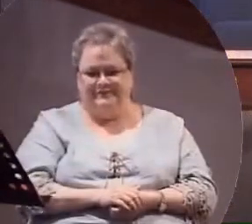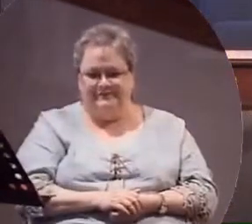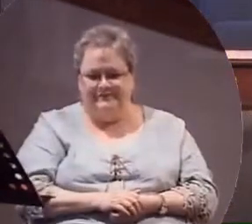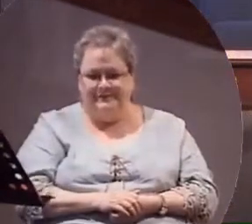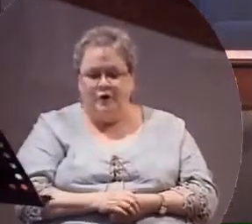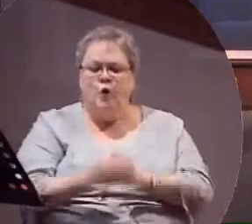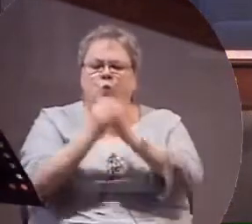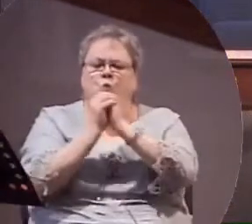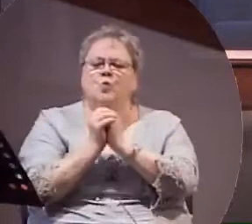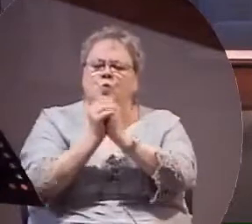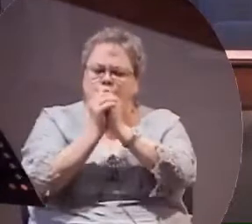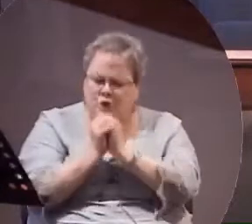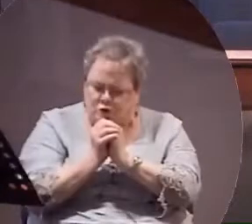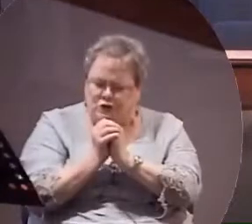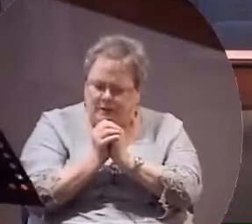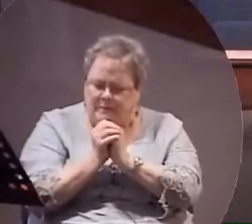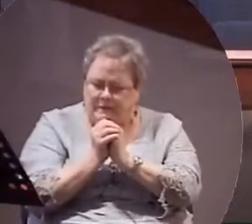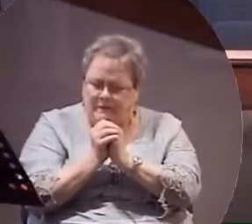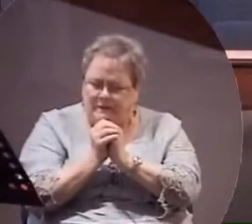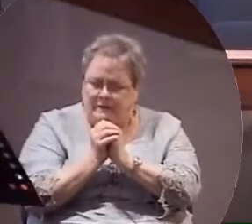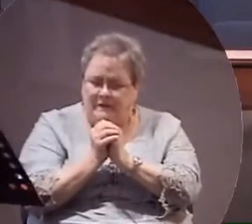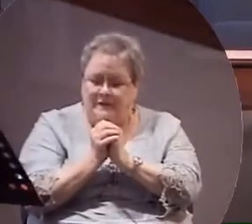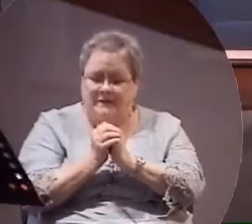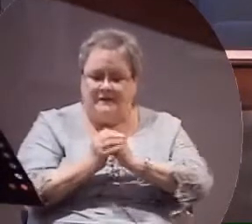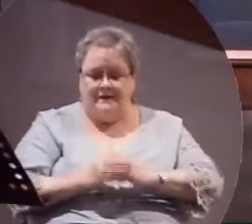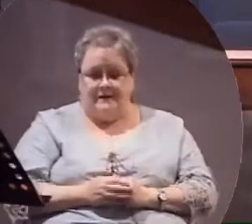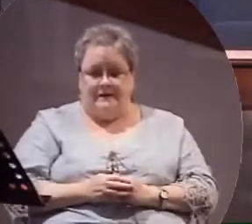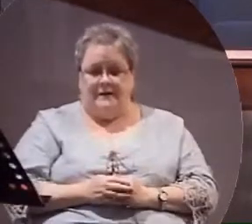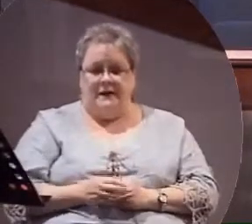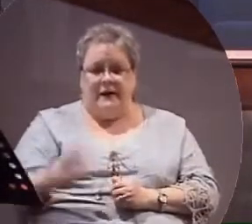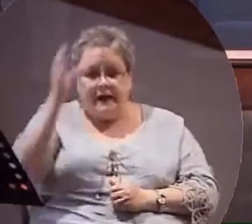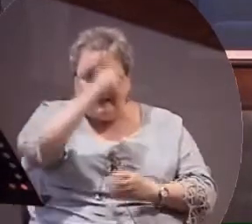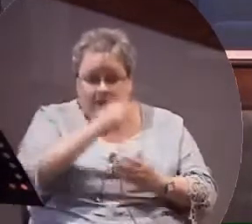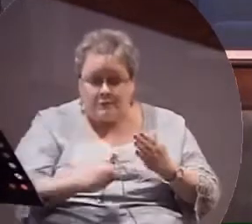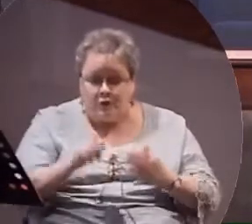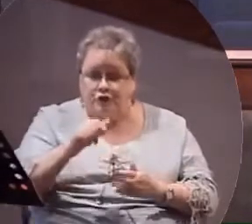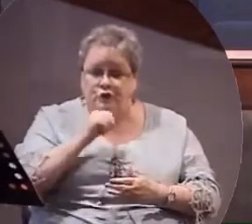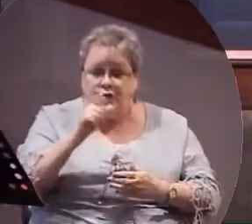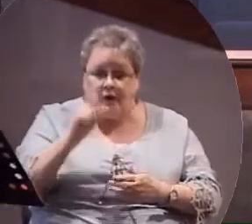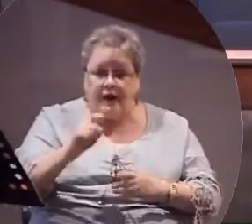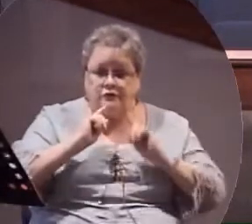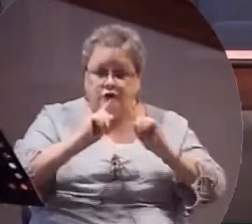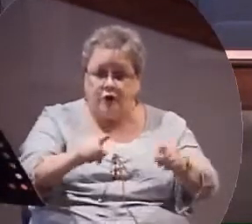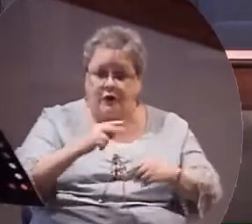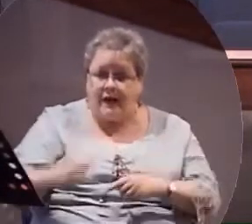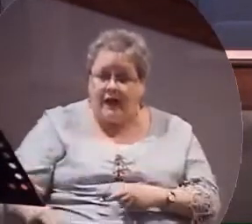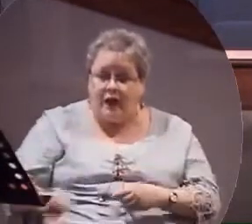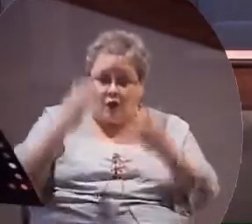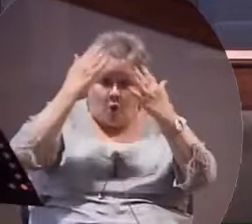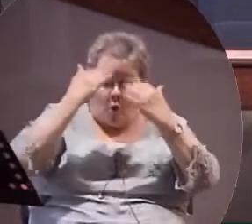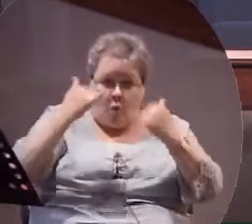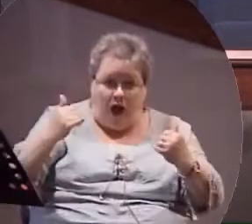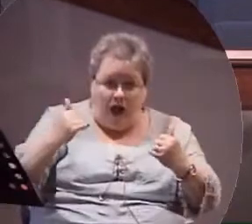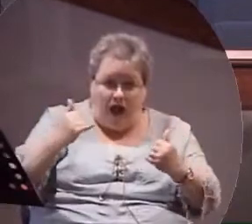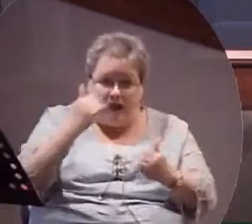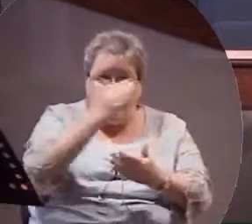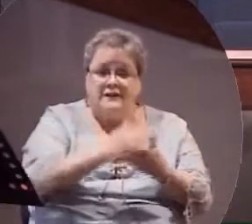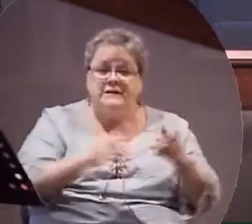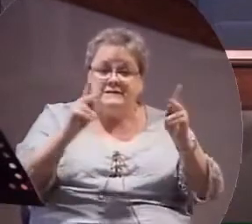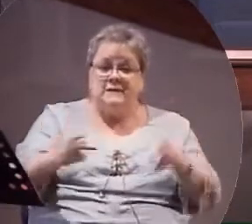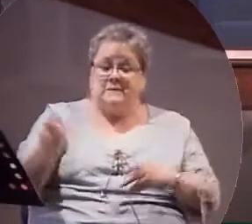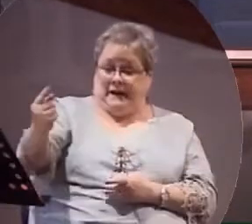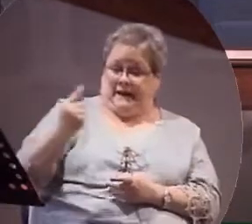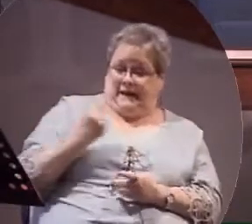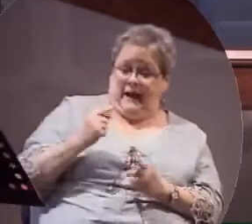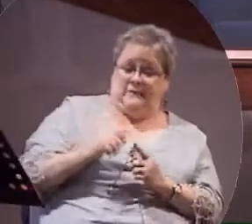Worship. Man, we ought to come. So, hey, look, guess what? You don't have to go to hell. Why? Somebody came to where you